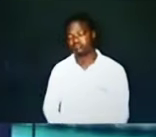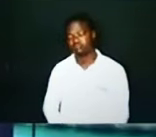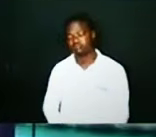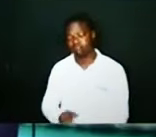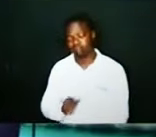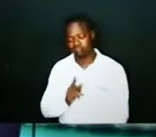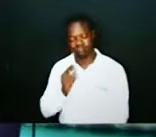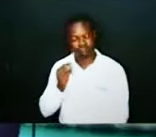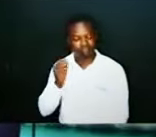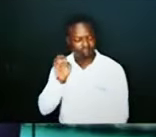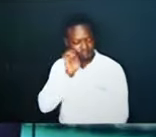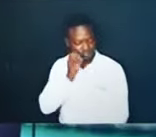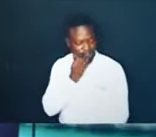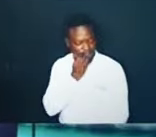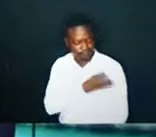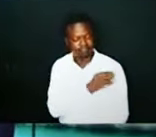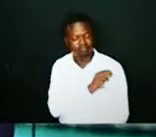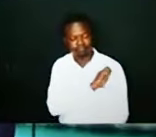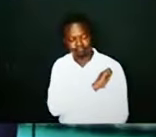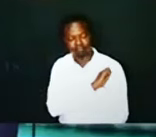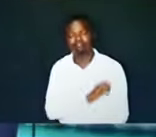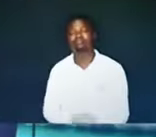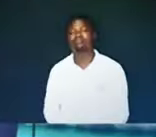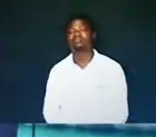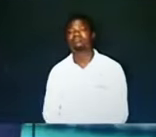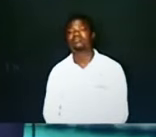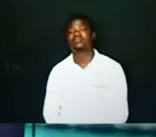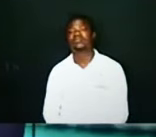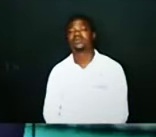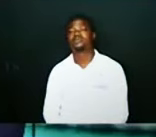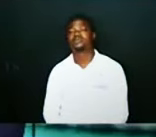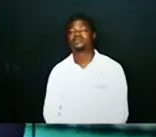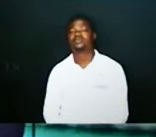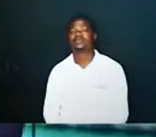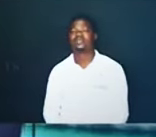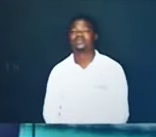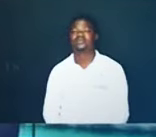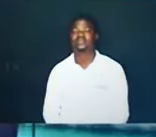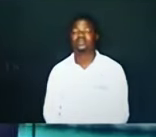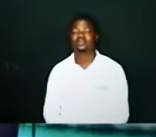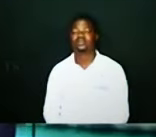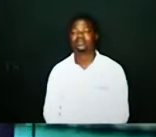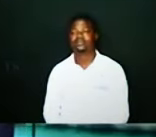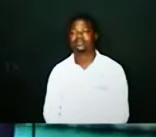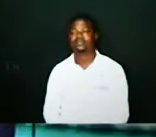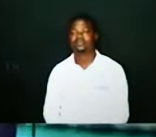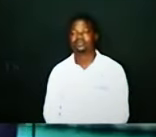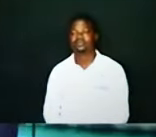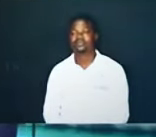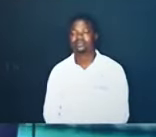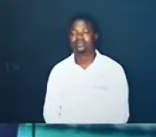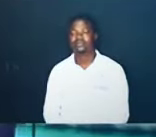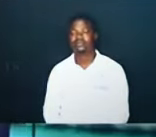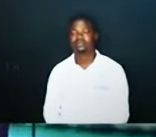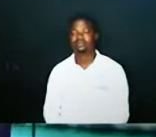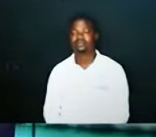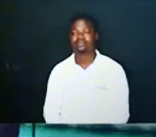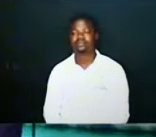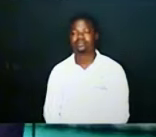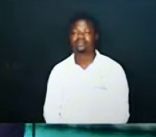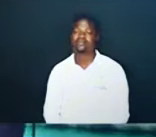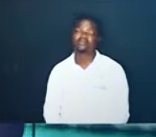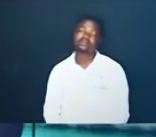enti muni muada, na muni di na monom na nsa anajo ni ewia menso, mene me